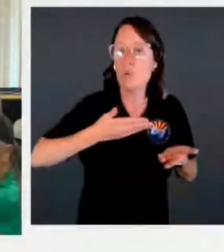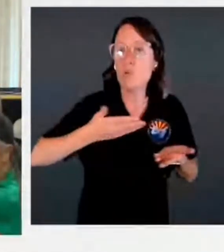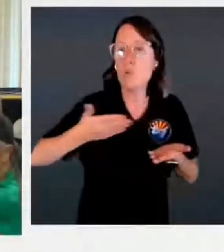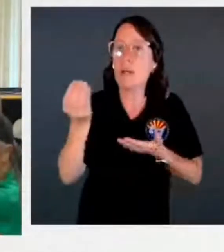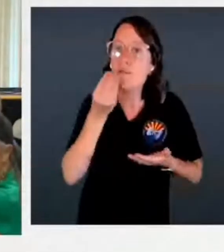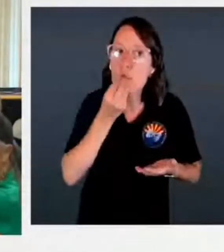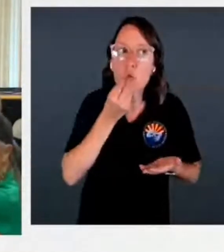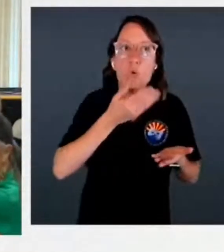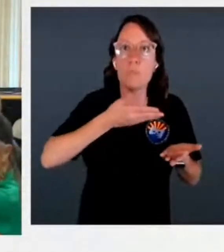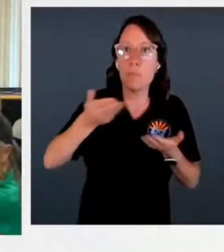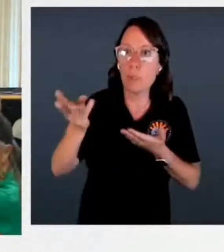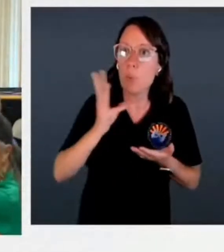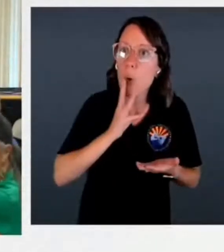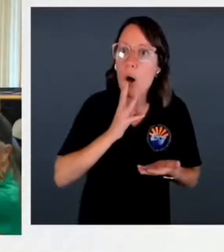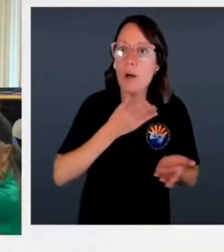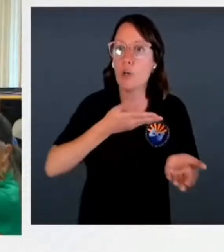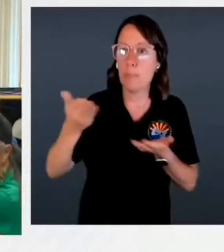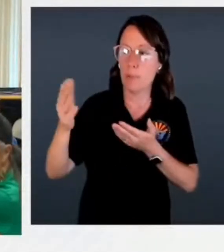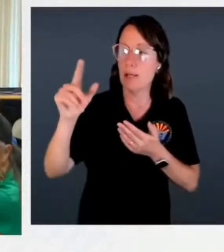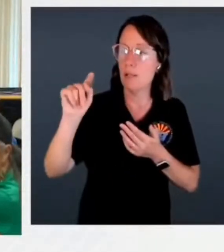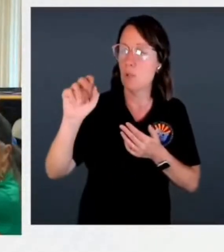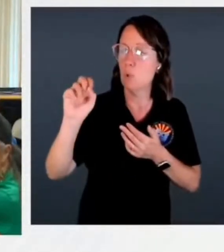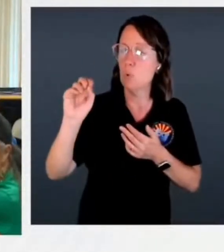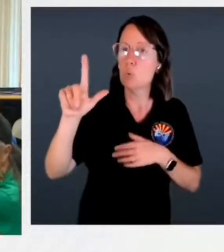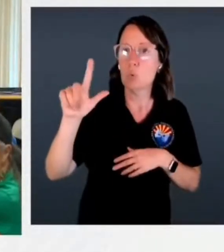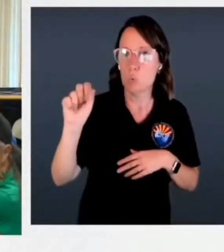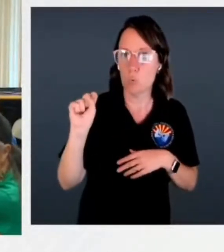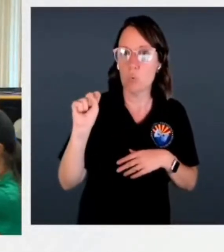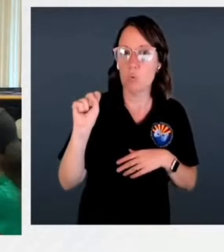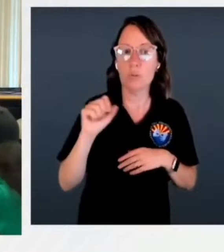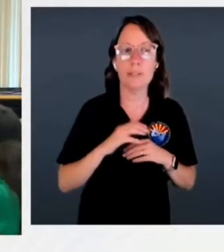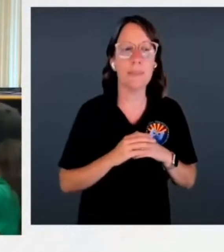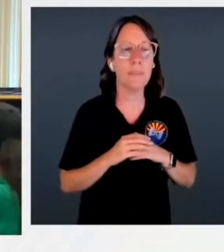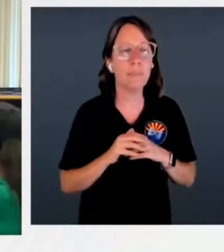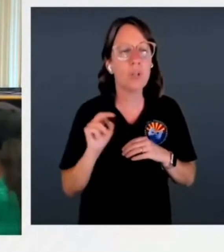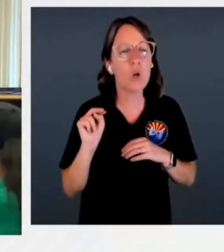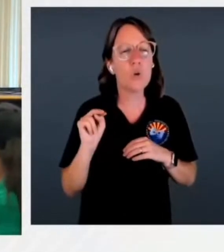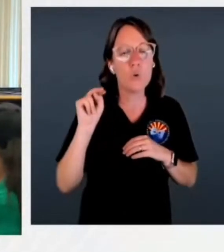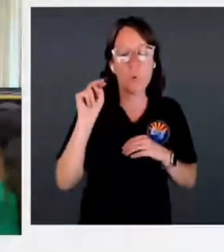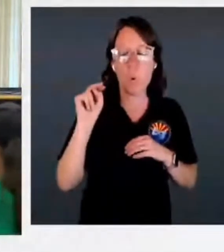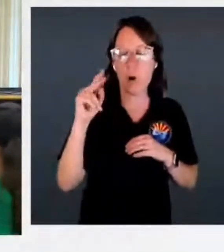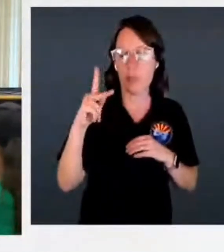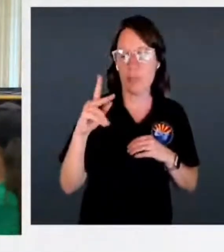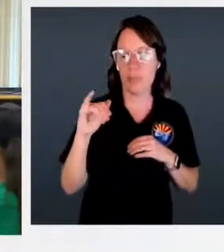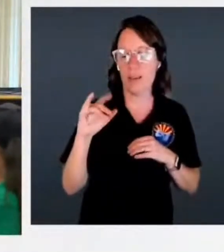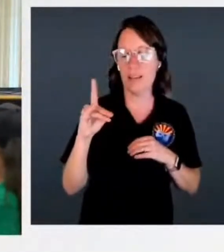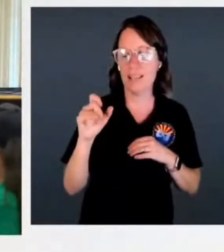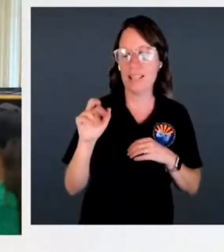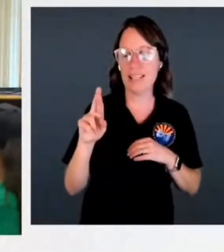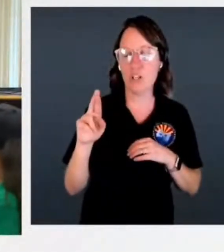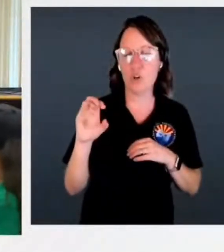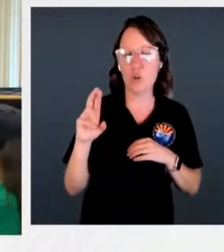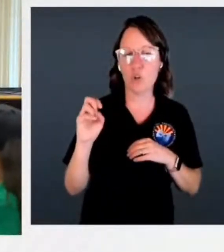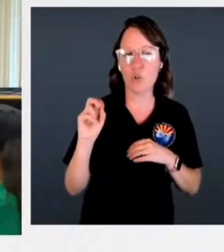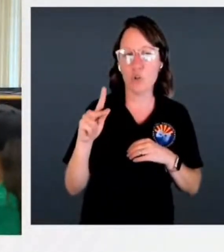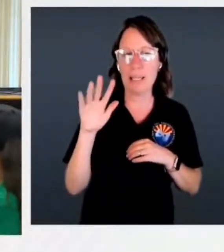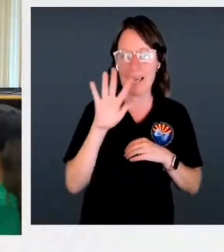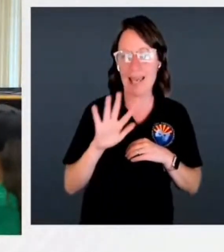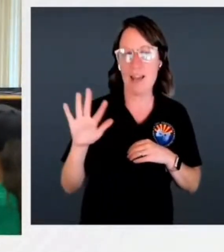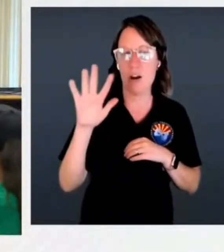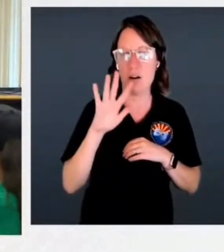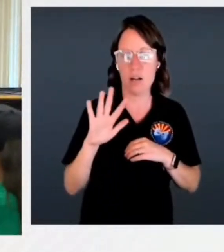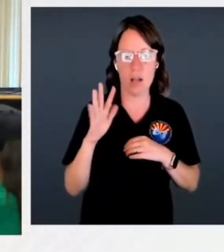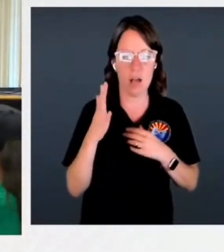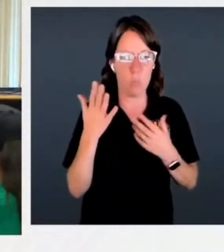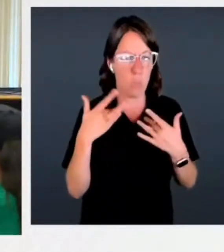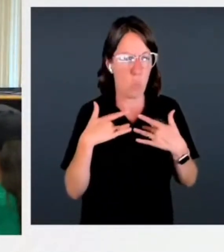And the last one is Kidder Creek, North Kidder Creek. Okay, so the status of North Kidder Creek,